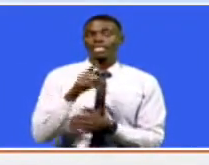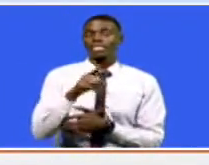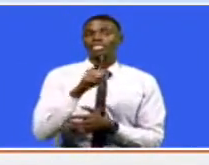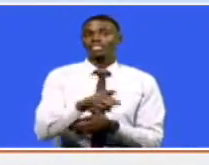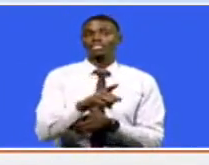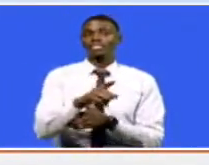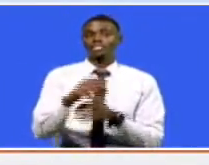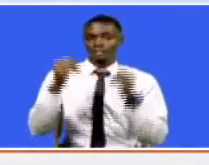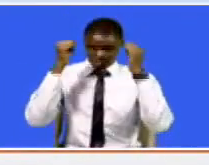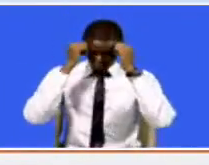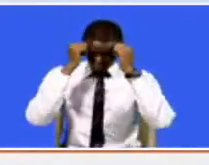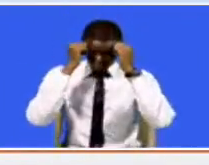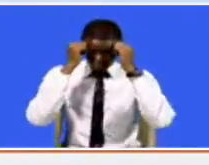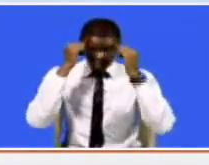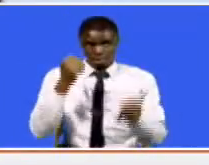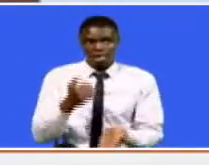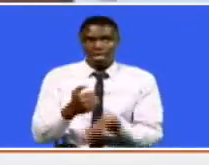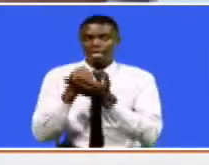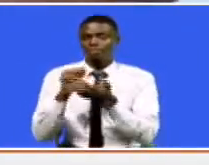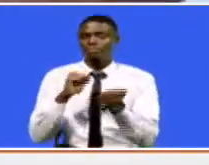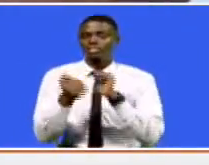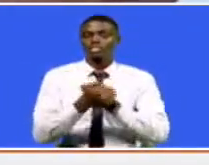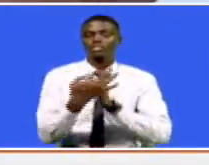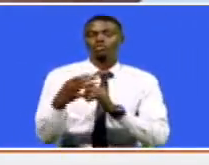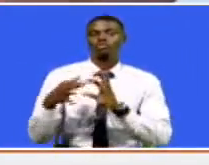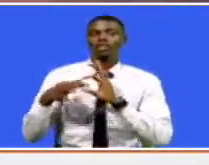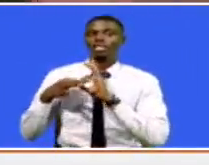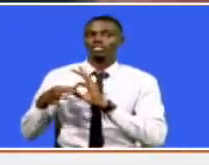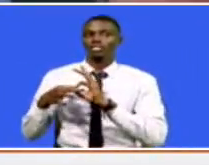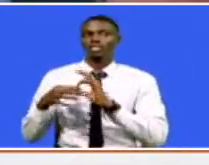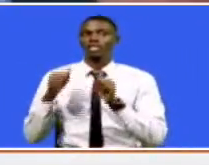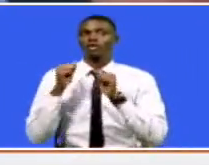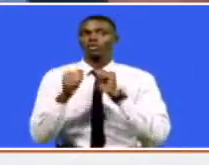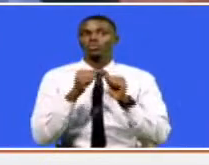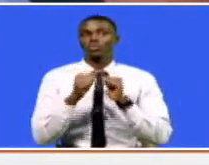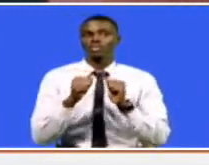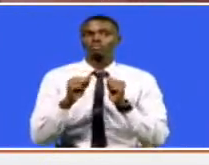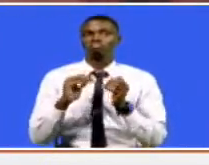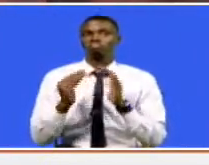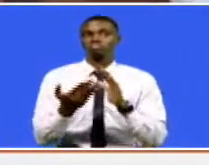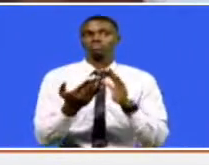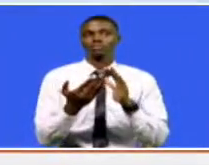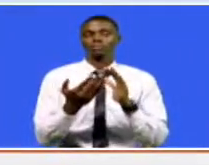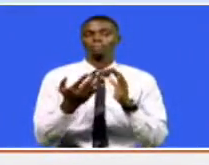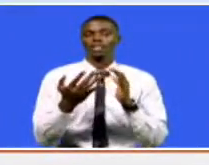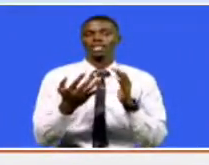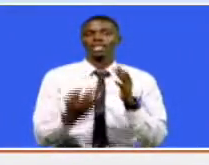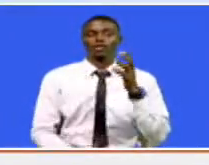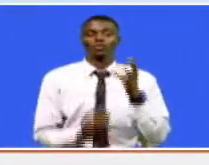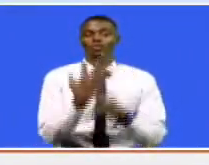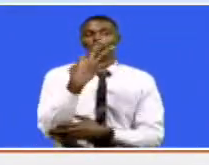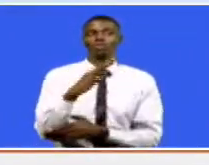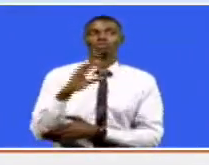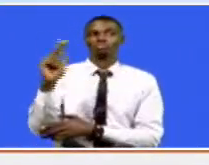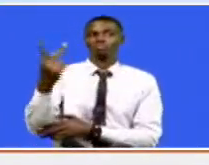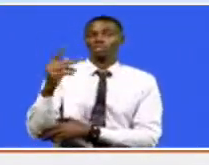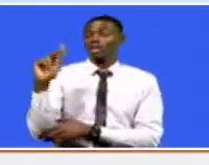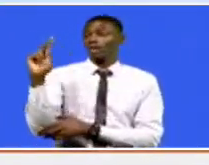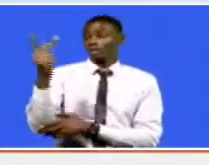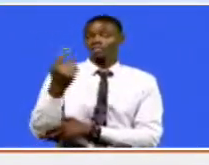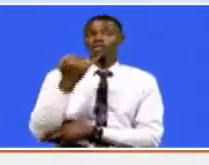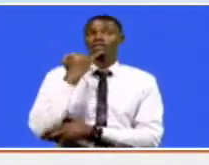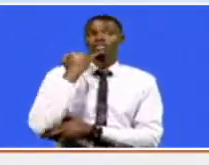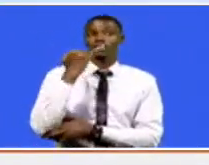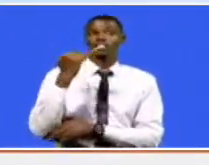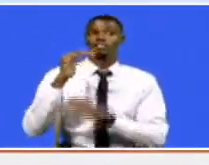studying allows exploration and exchange of culture, which are important aspects in the growth of a child. Kenya's been very wonderful. I